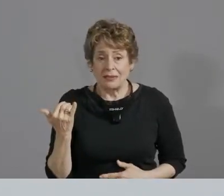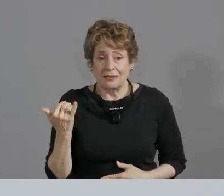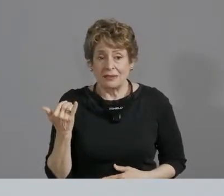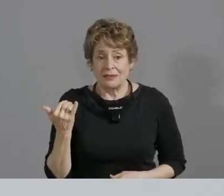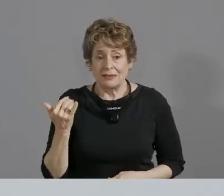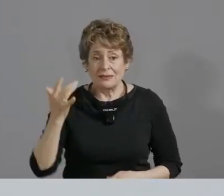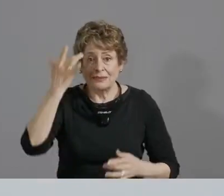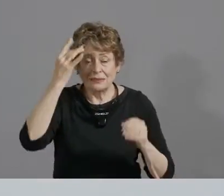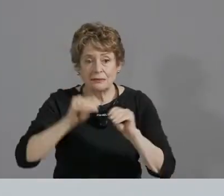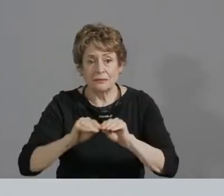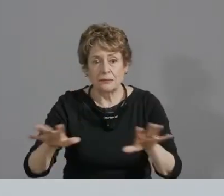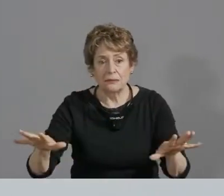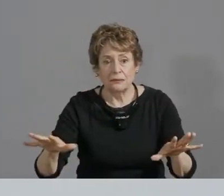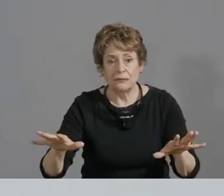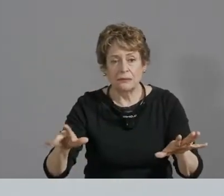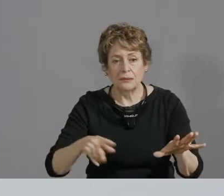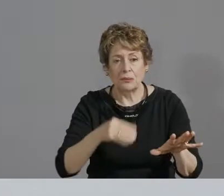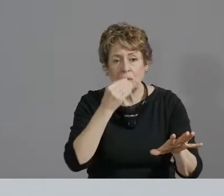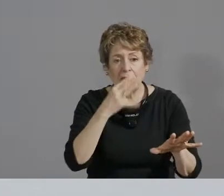know